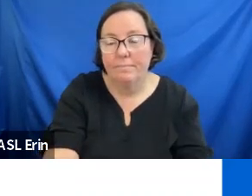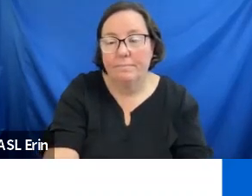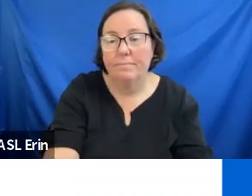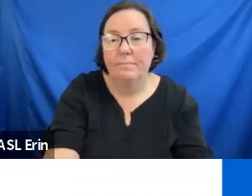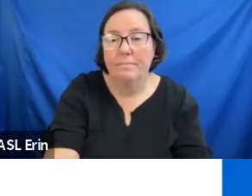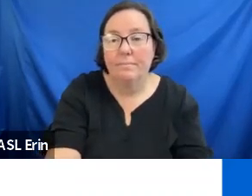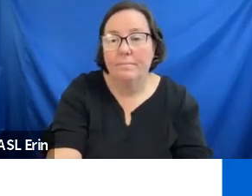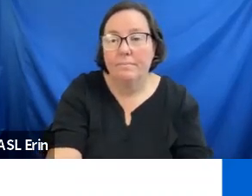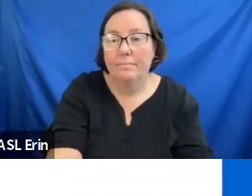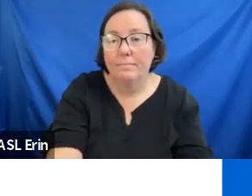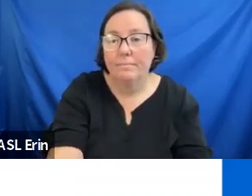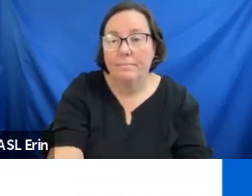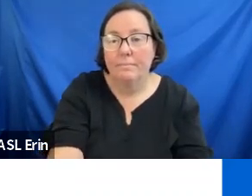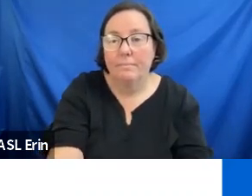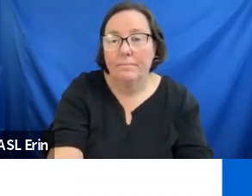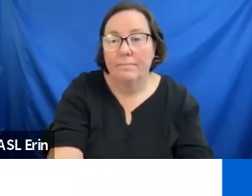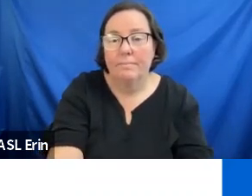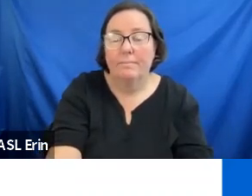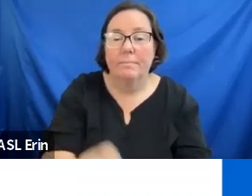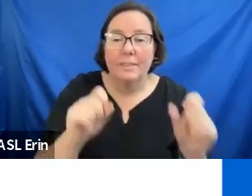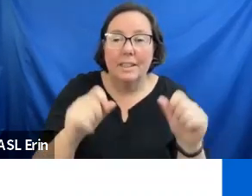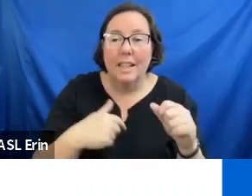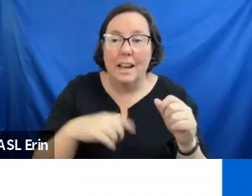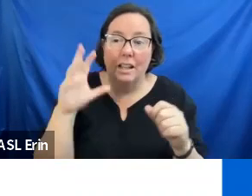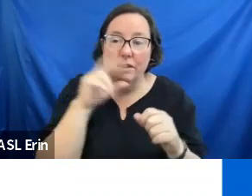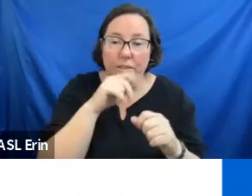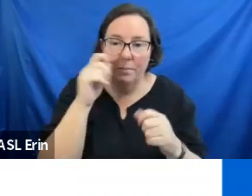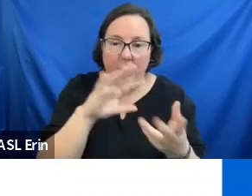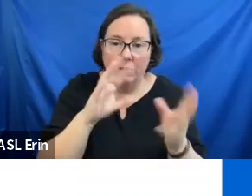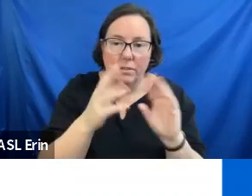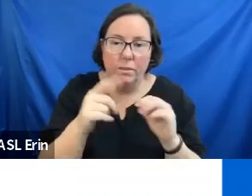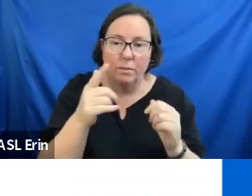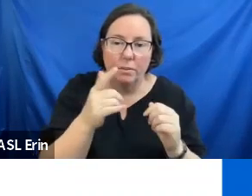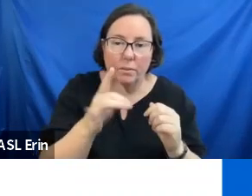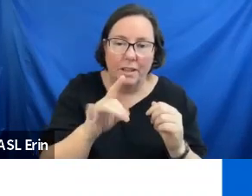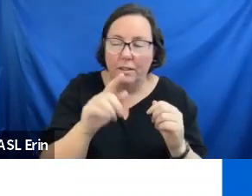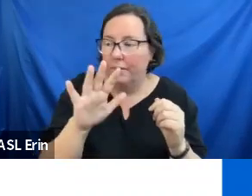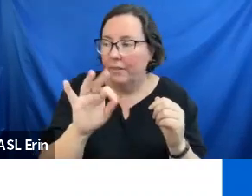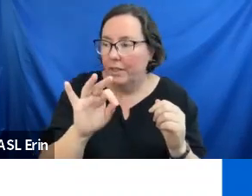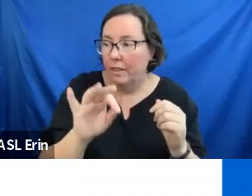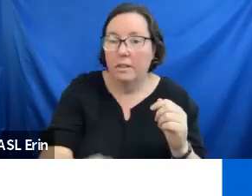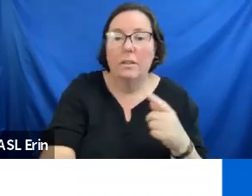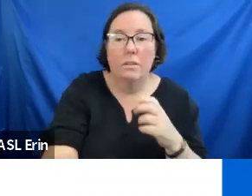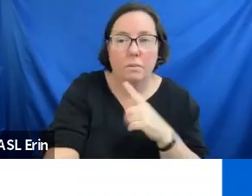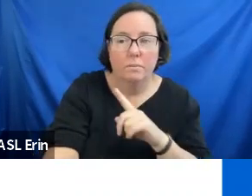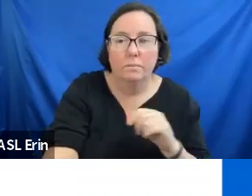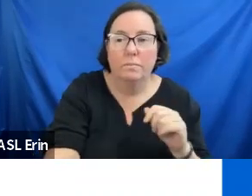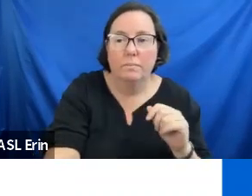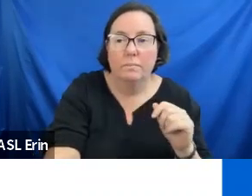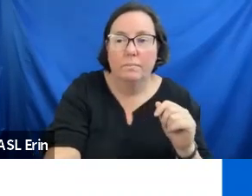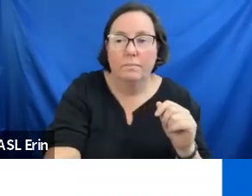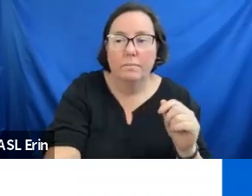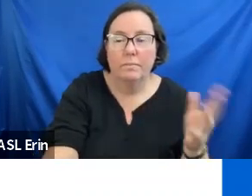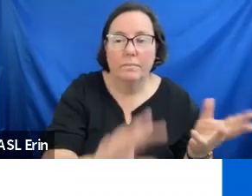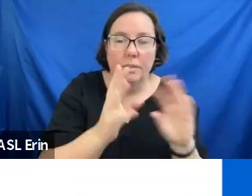that there are, since there are 28 plus 29, 57 schools listed here,